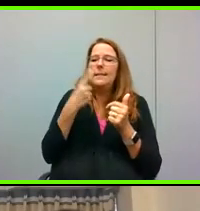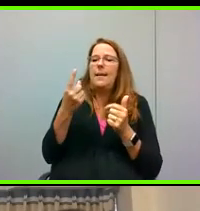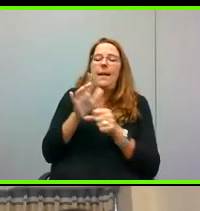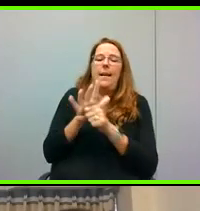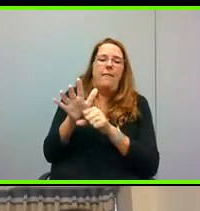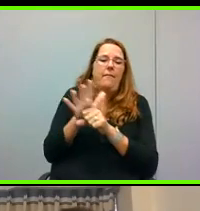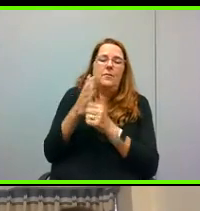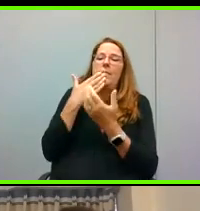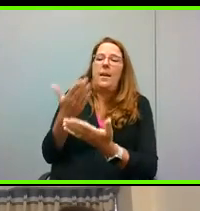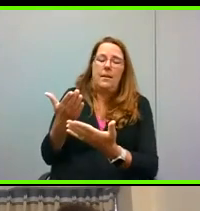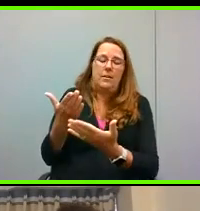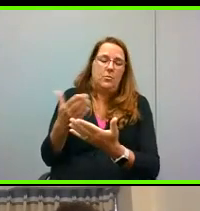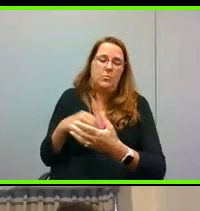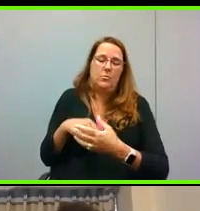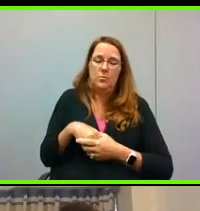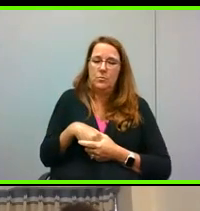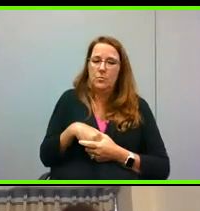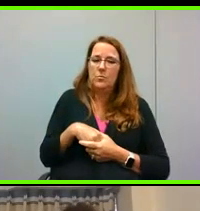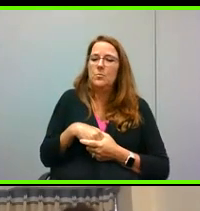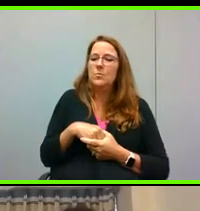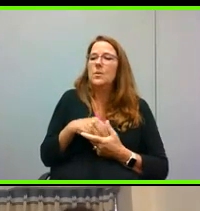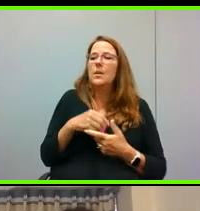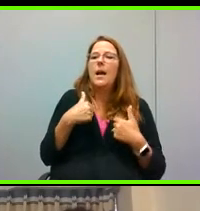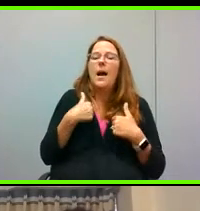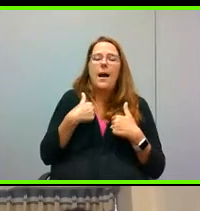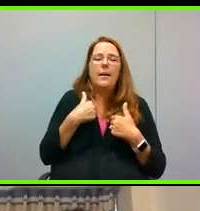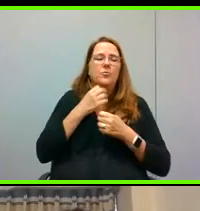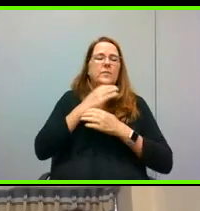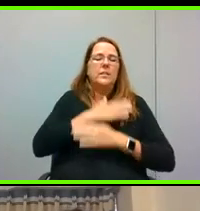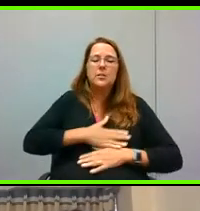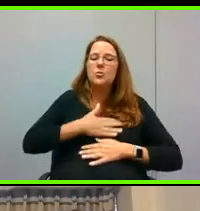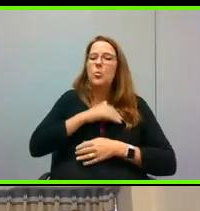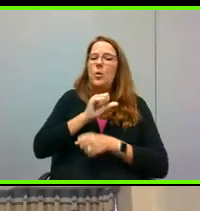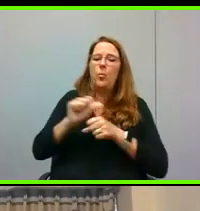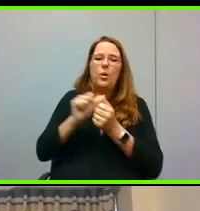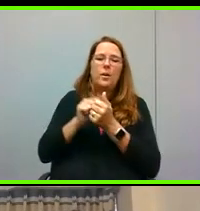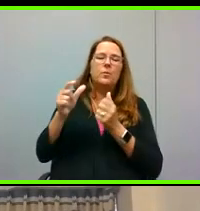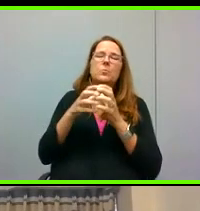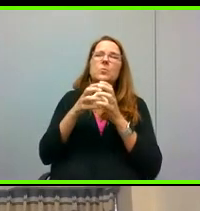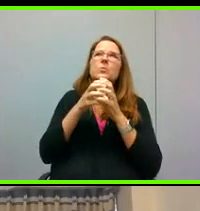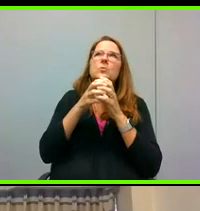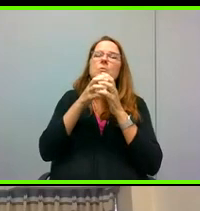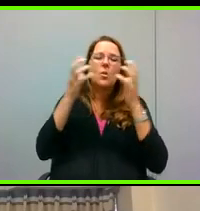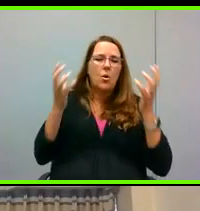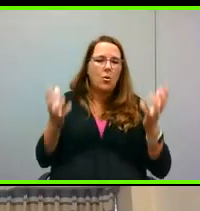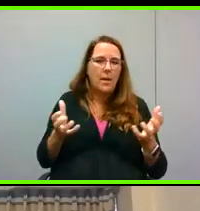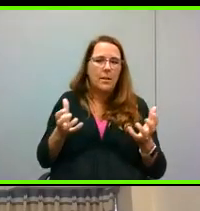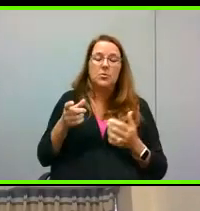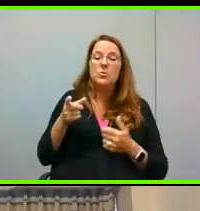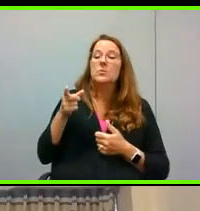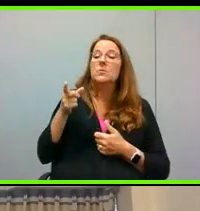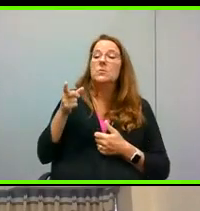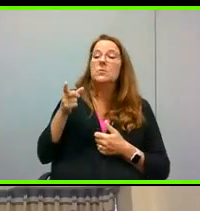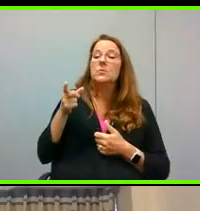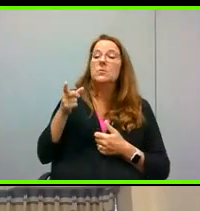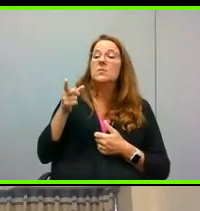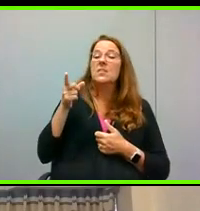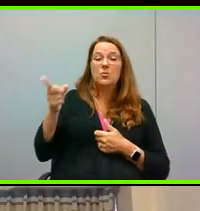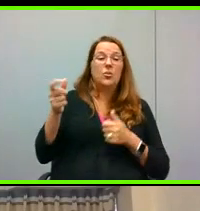And I've just enjoyed working with you so much. So you're going to be very, very much